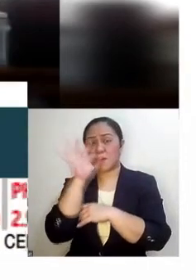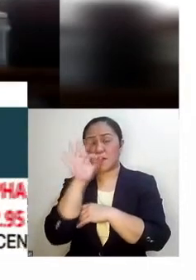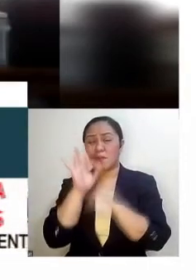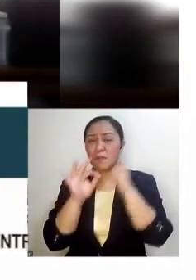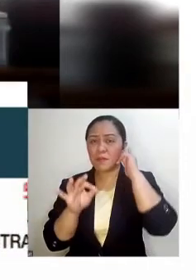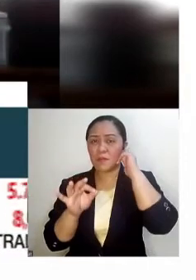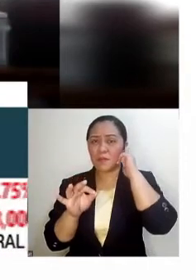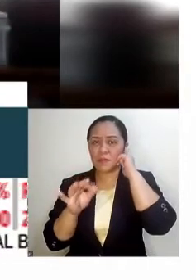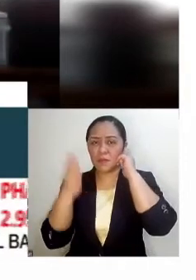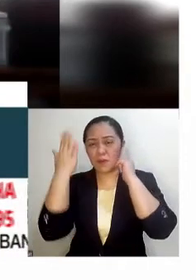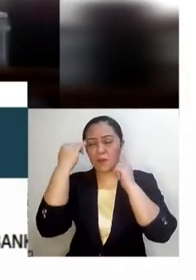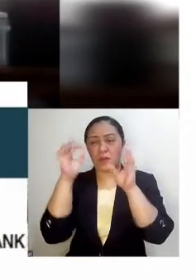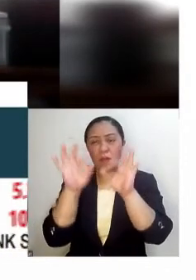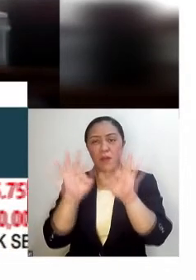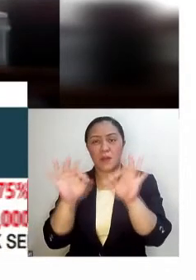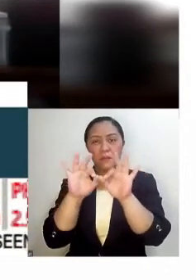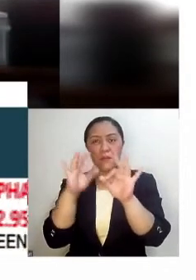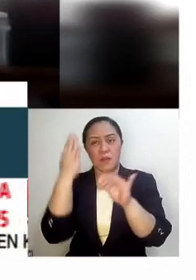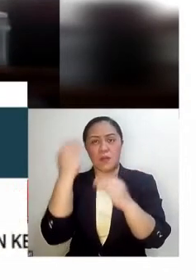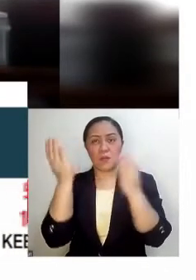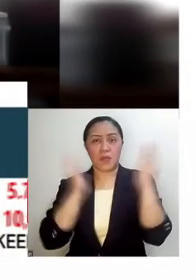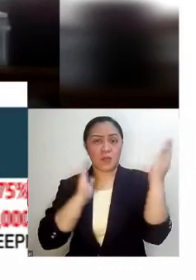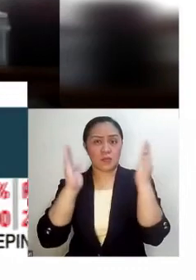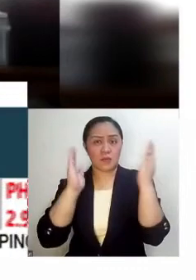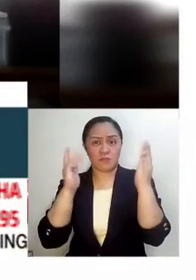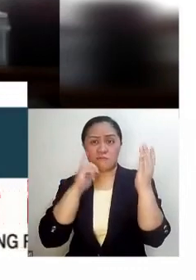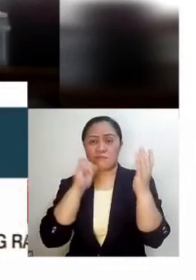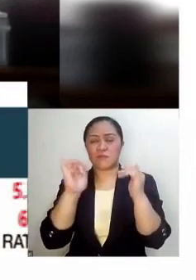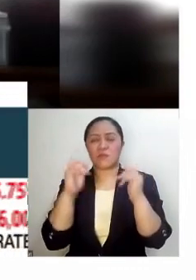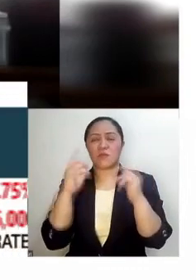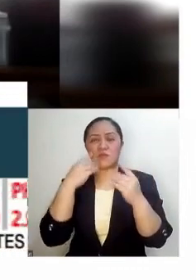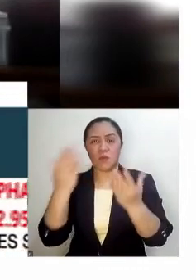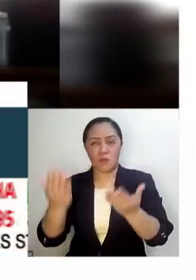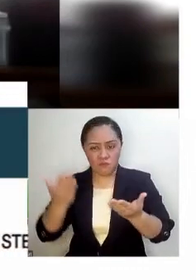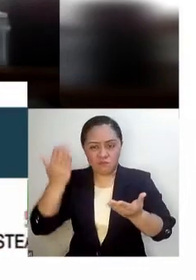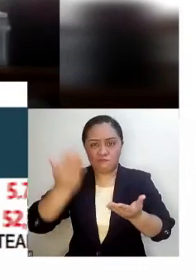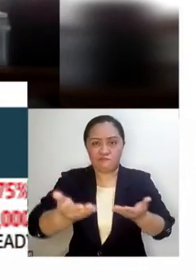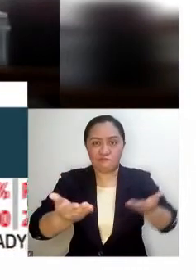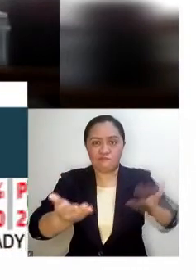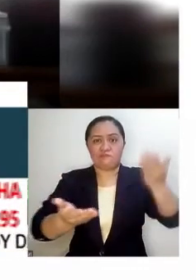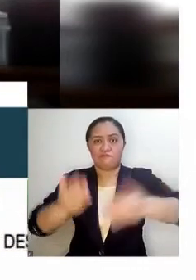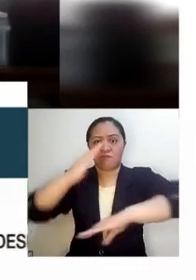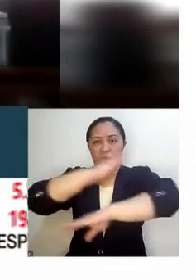What we are served on our table, fish and rice.